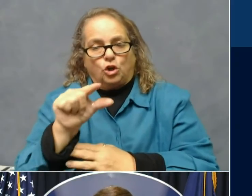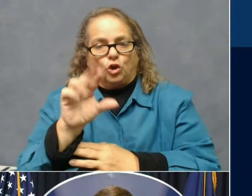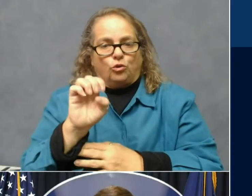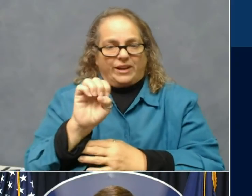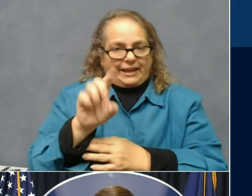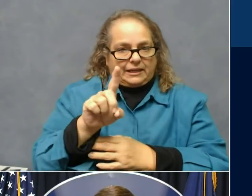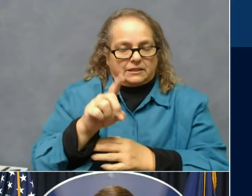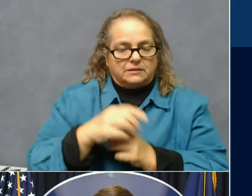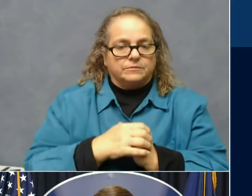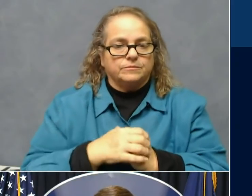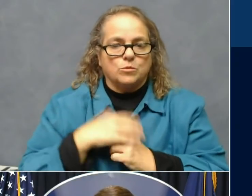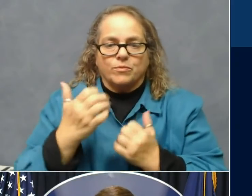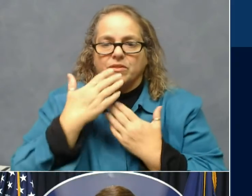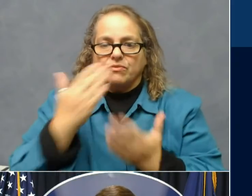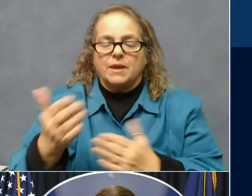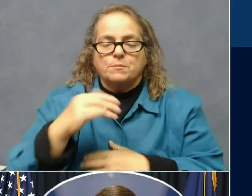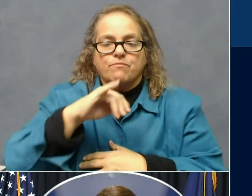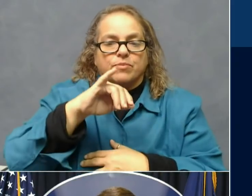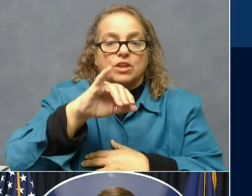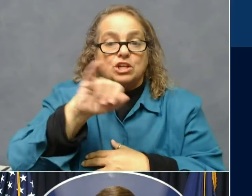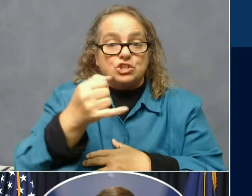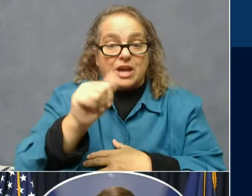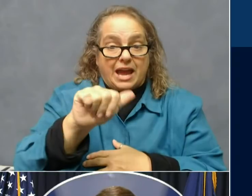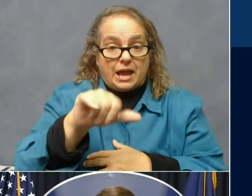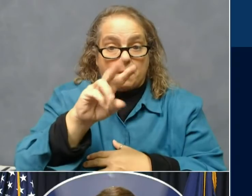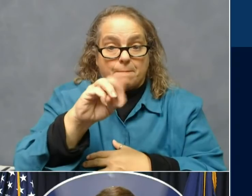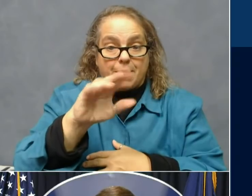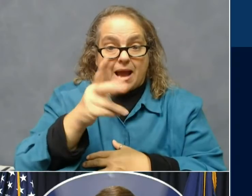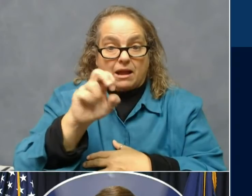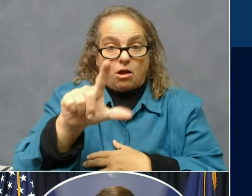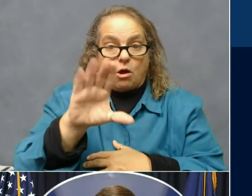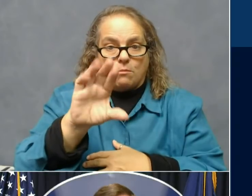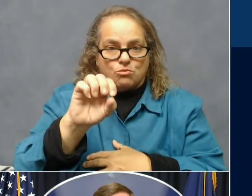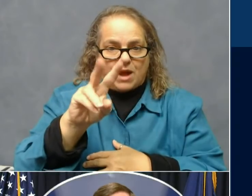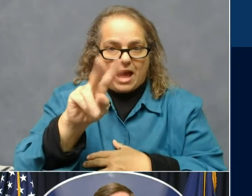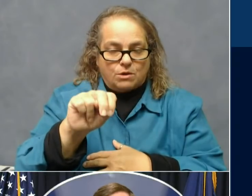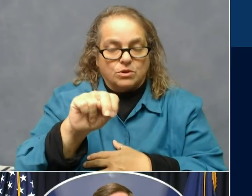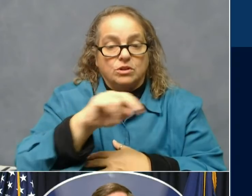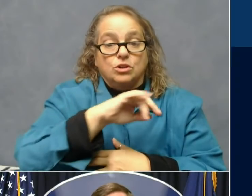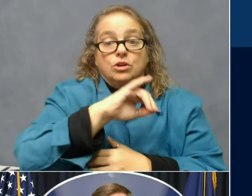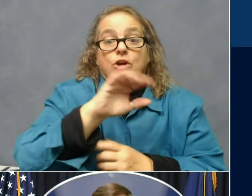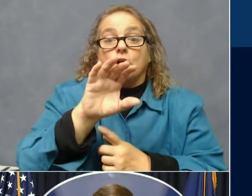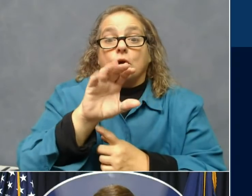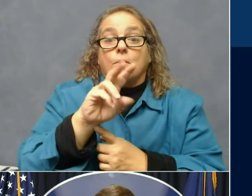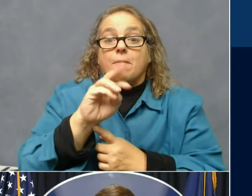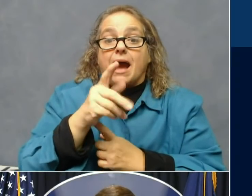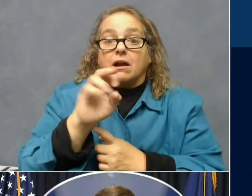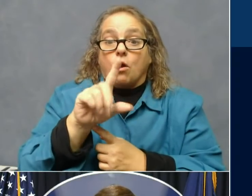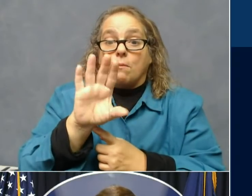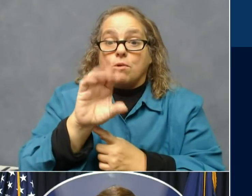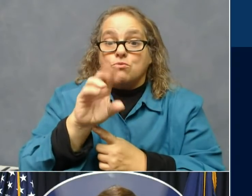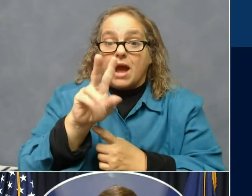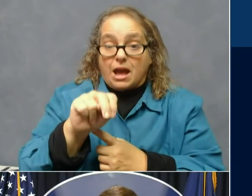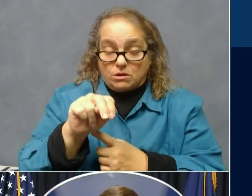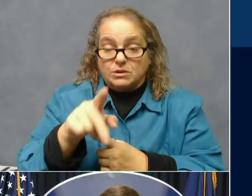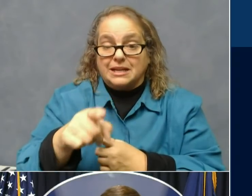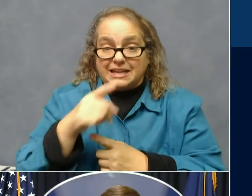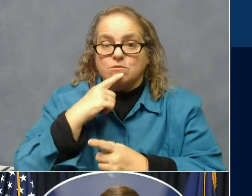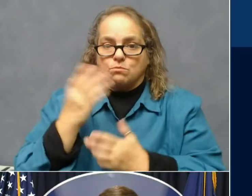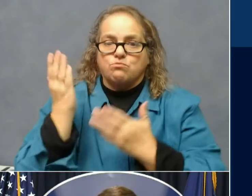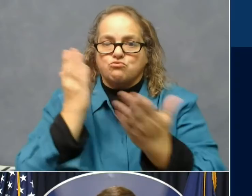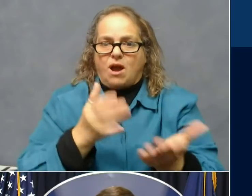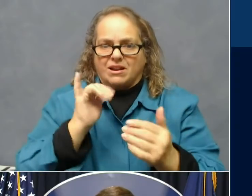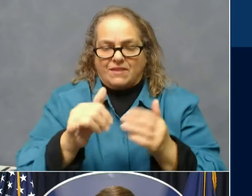Michael Brown, my executive cabinet secretary, for bringing actions on behalf of the Commonwealth in 2008 in this matter, when he was